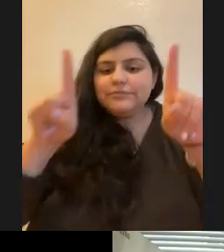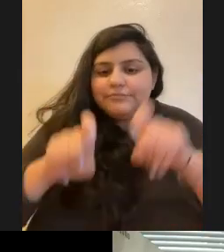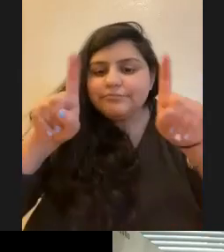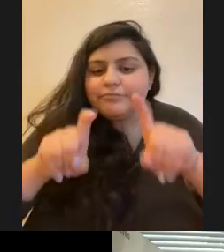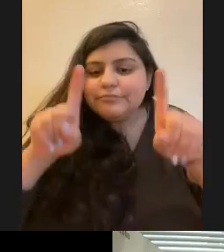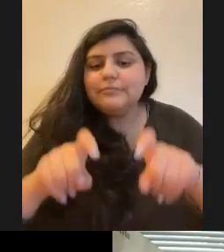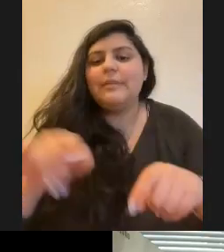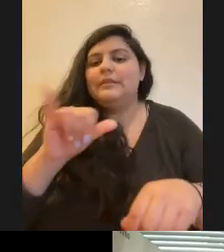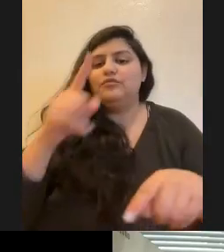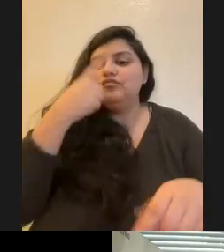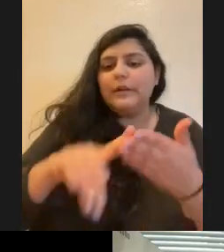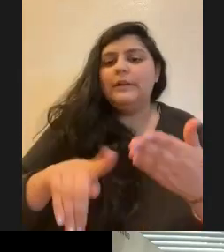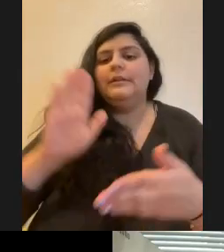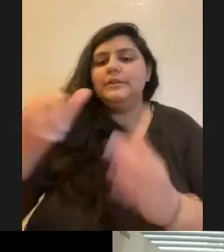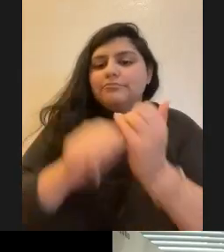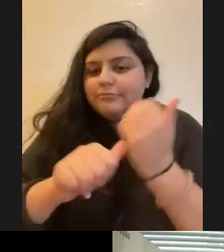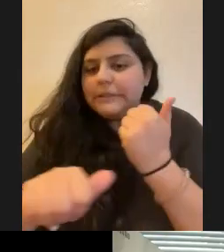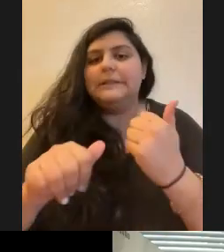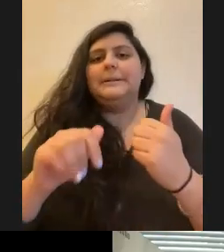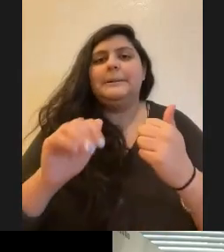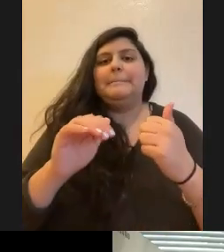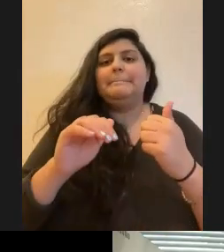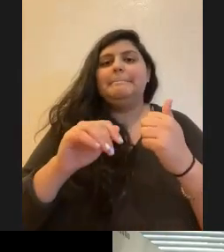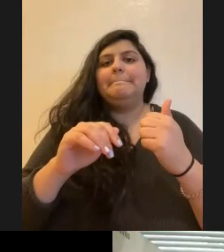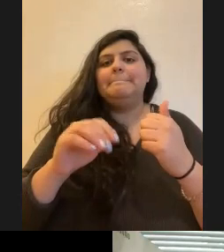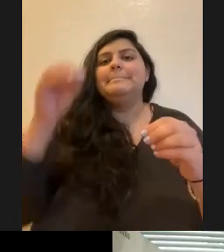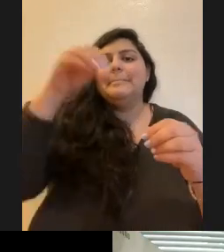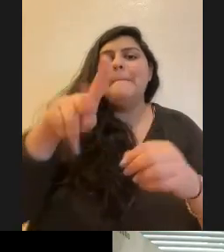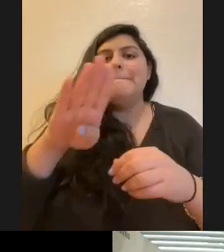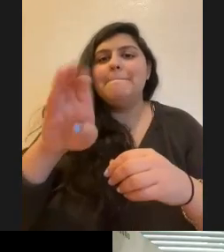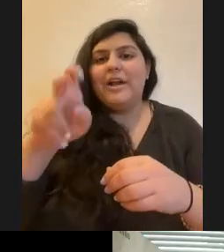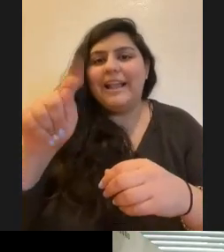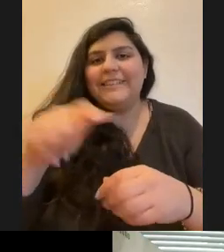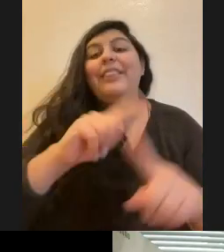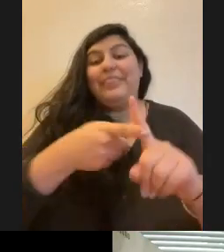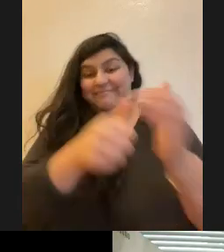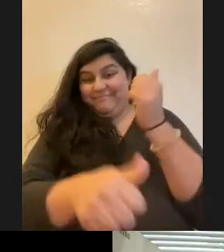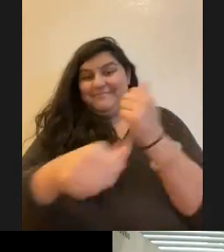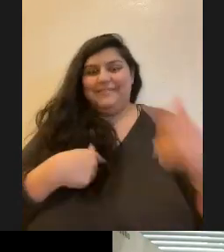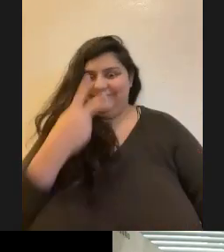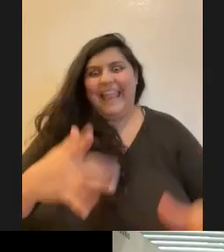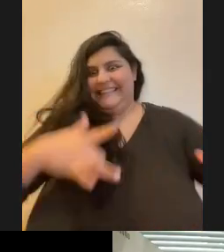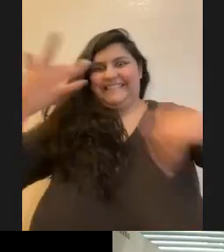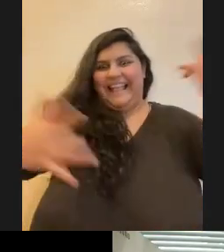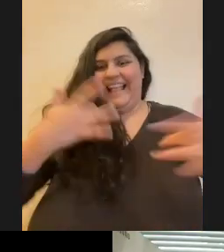production experiments. So I basically put plankton in a bucket and make them poop, and it's so exciting.